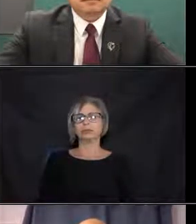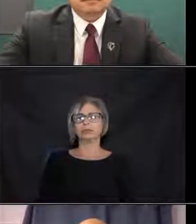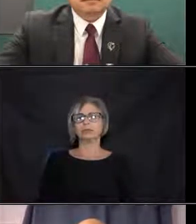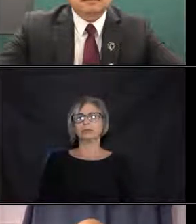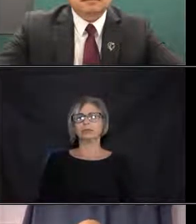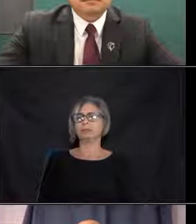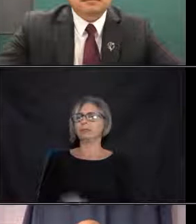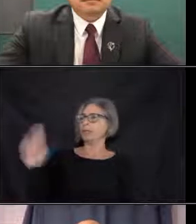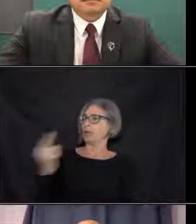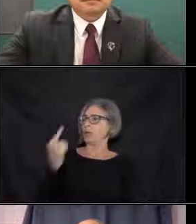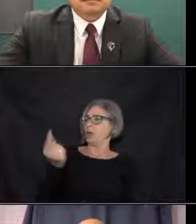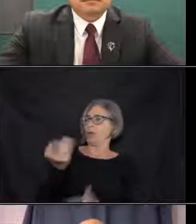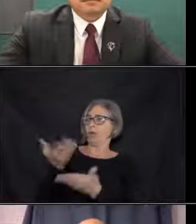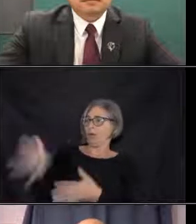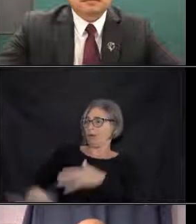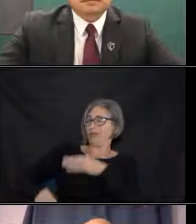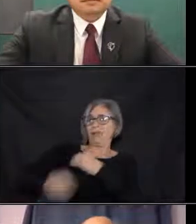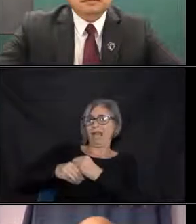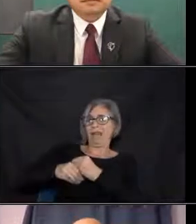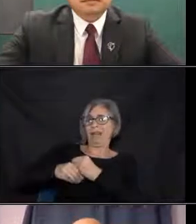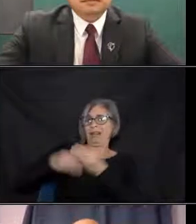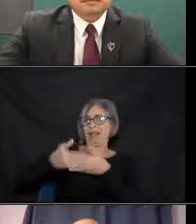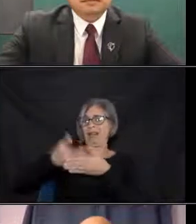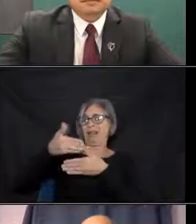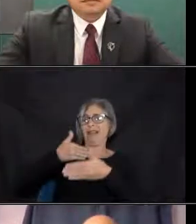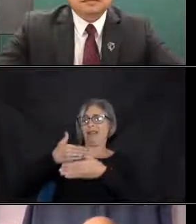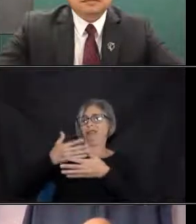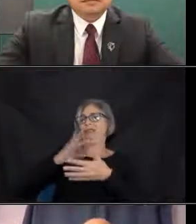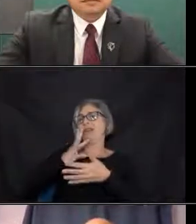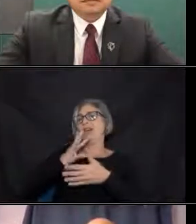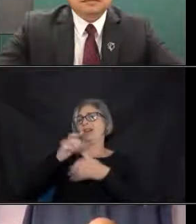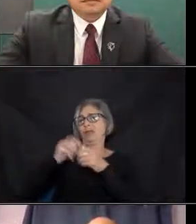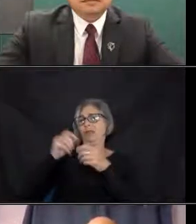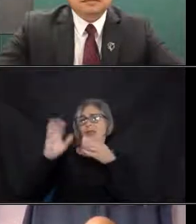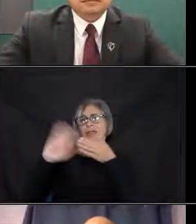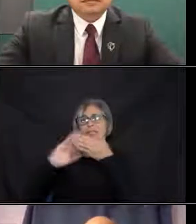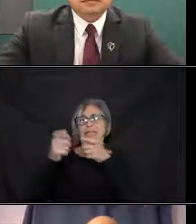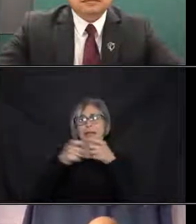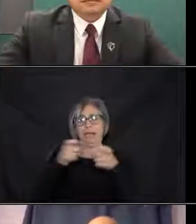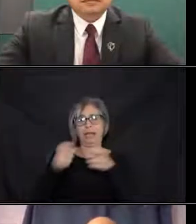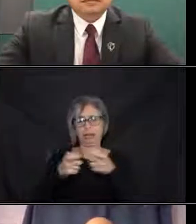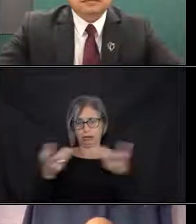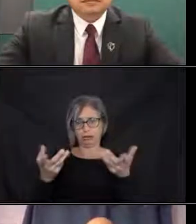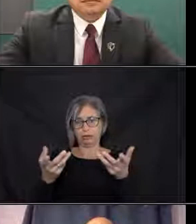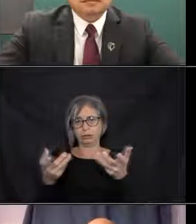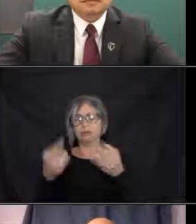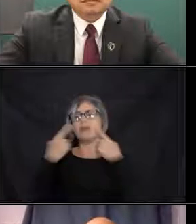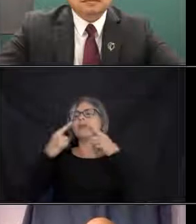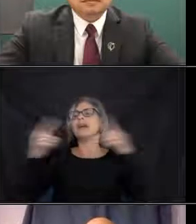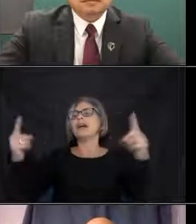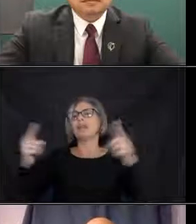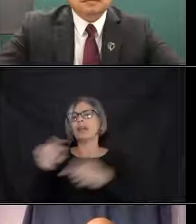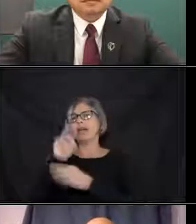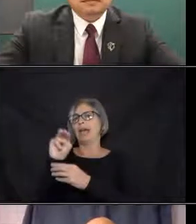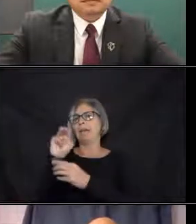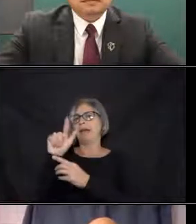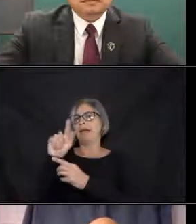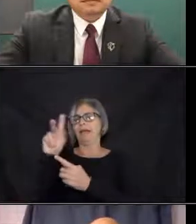The only thing that I'd like to add after speaking with the city manager is that put out an announcement for the MLK